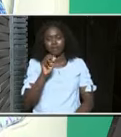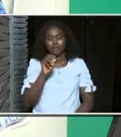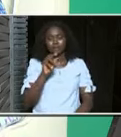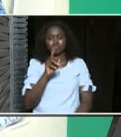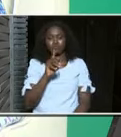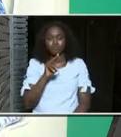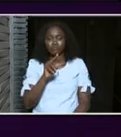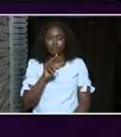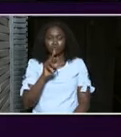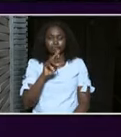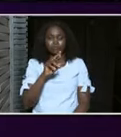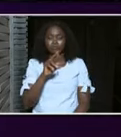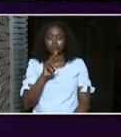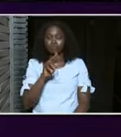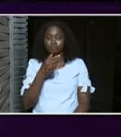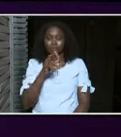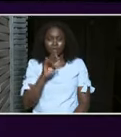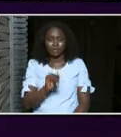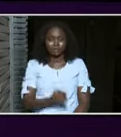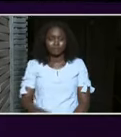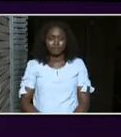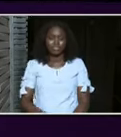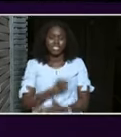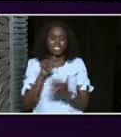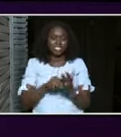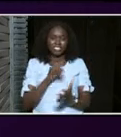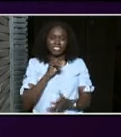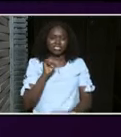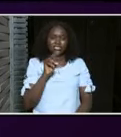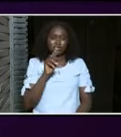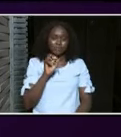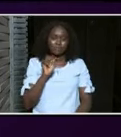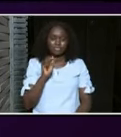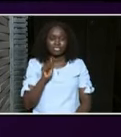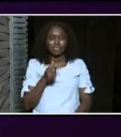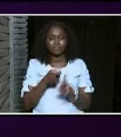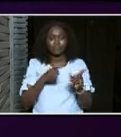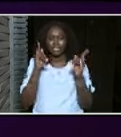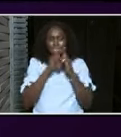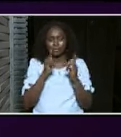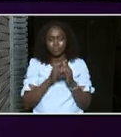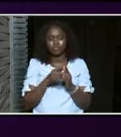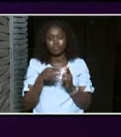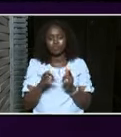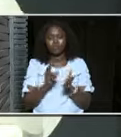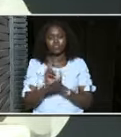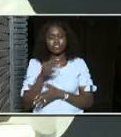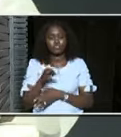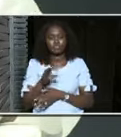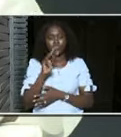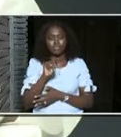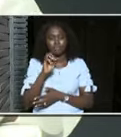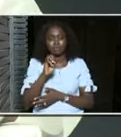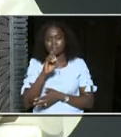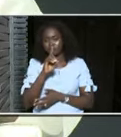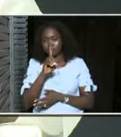Hello, good evening, Nigeria. This is Musa Osman from the campus of University of Maiduguri, live. We